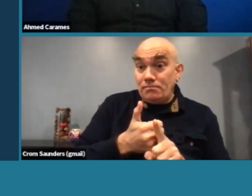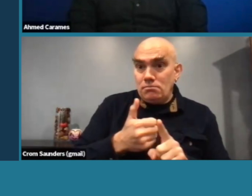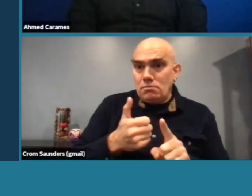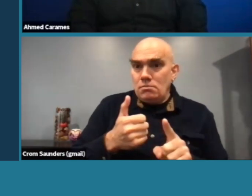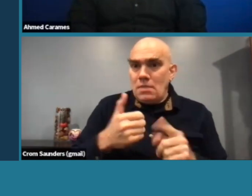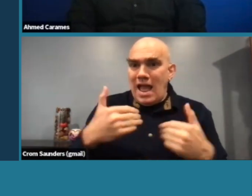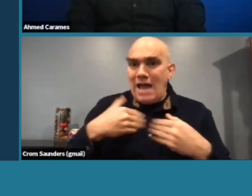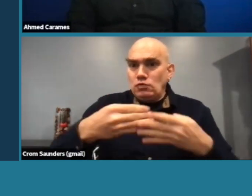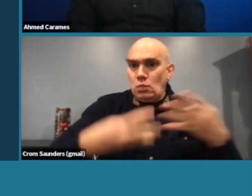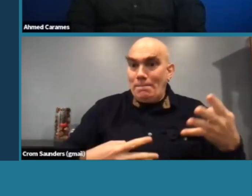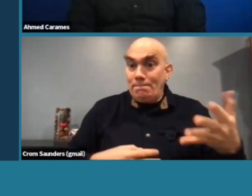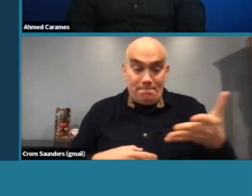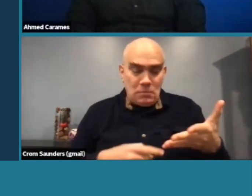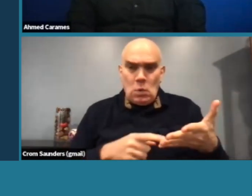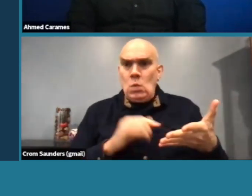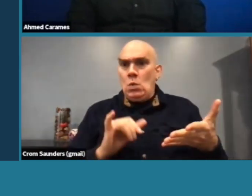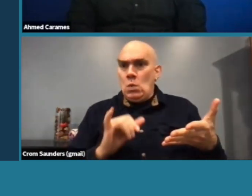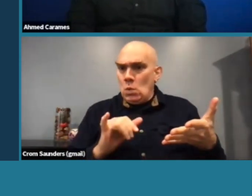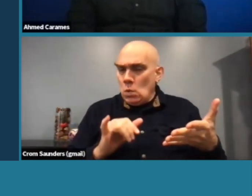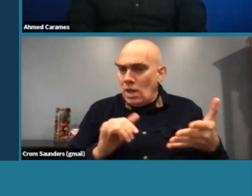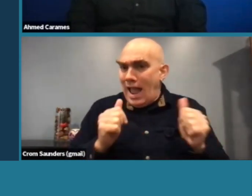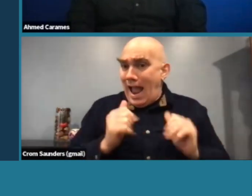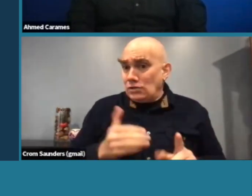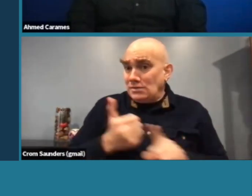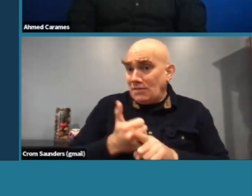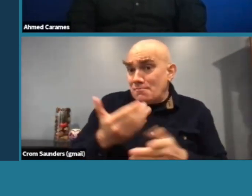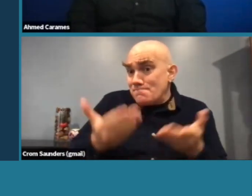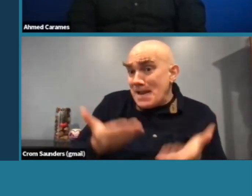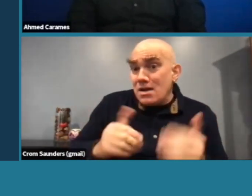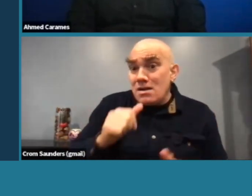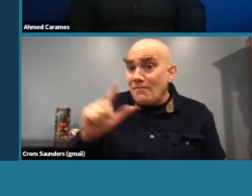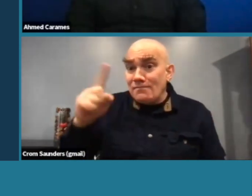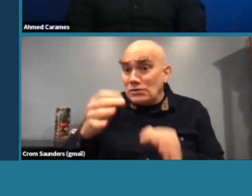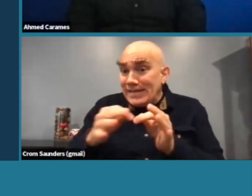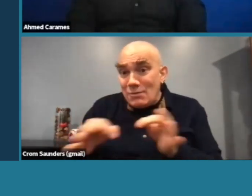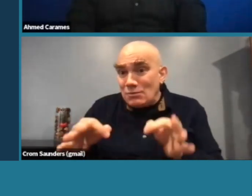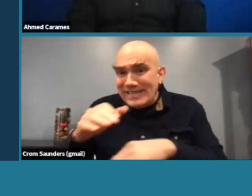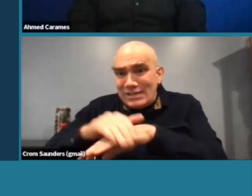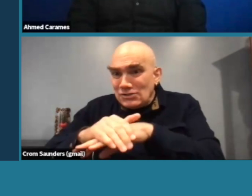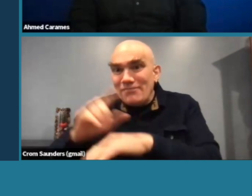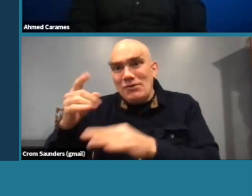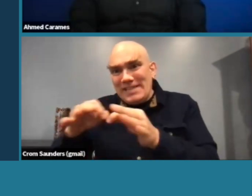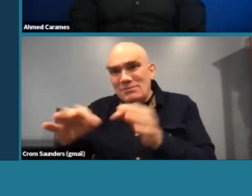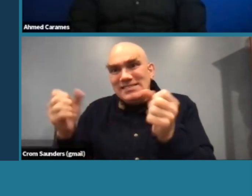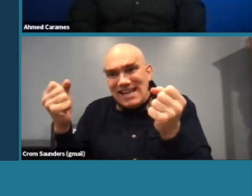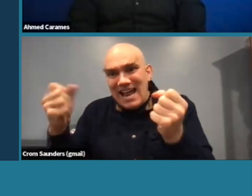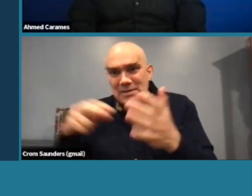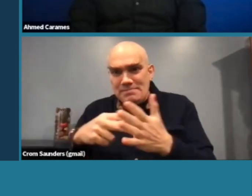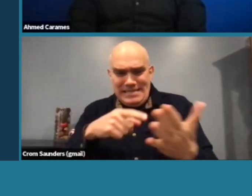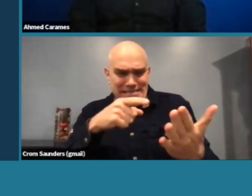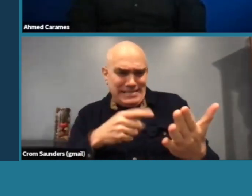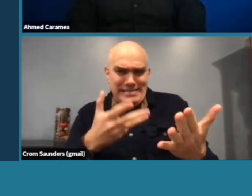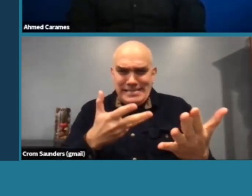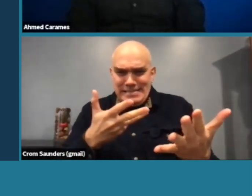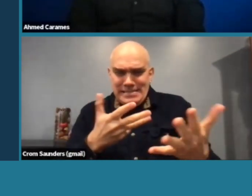We also work on translations as well. So sometimes there is a script, and maybe it's not the actor's